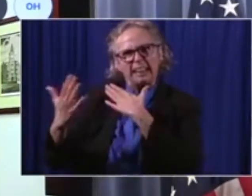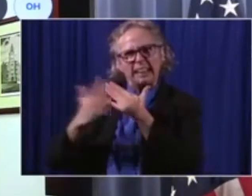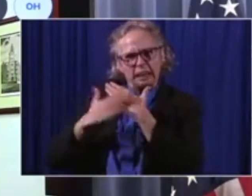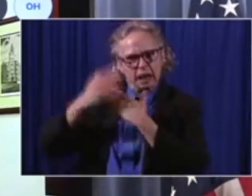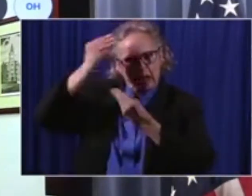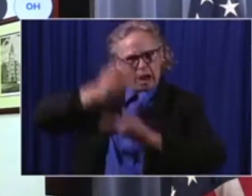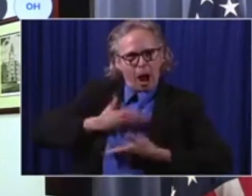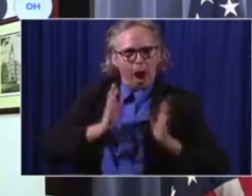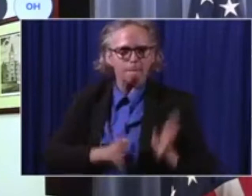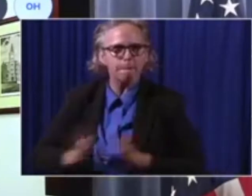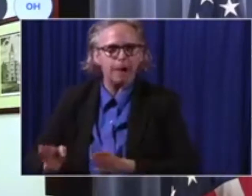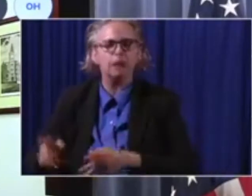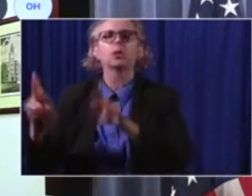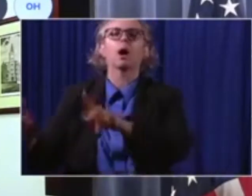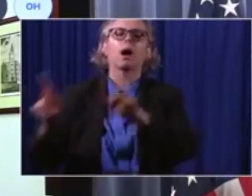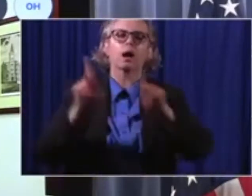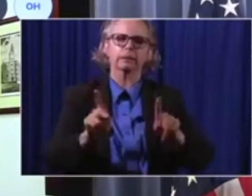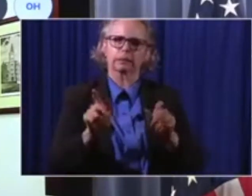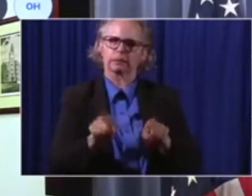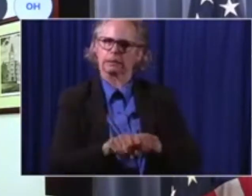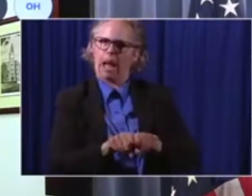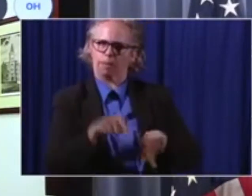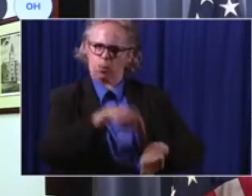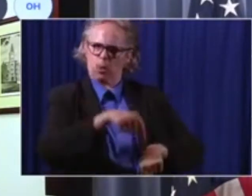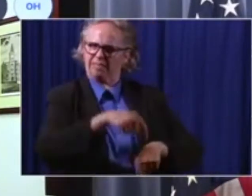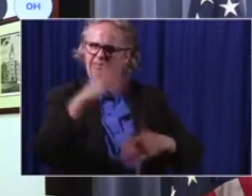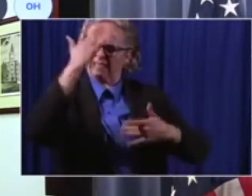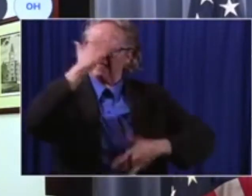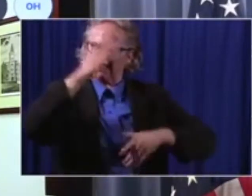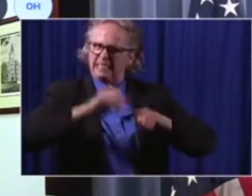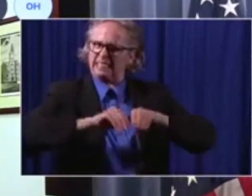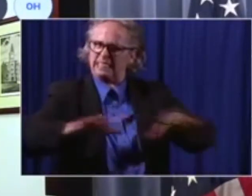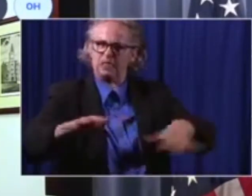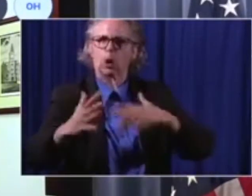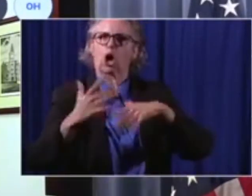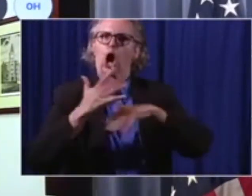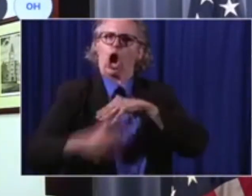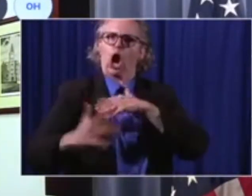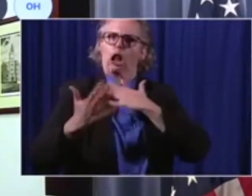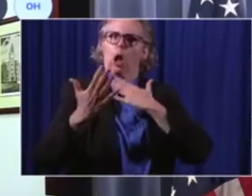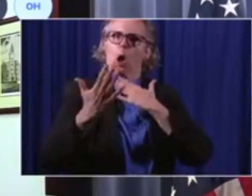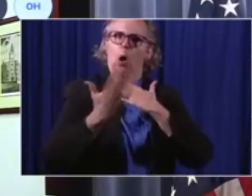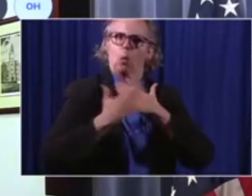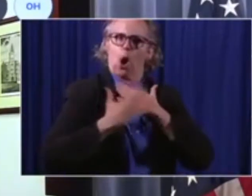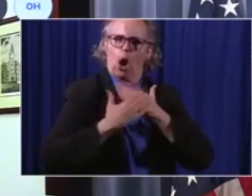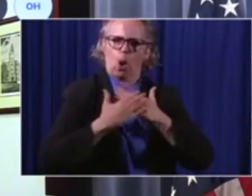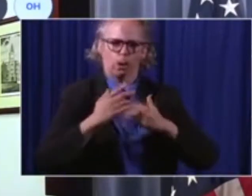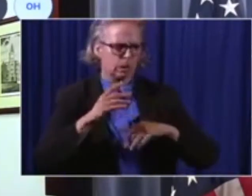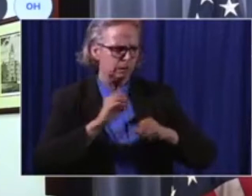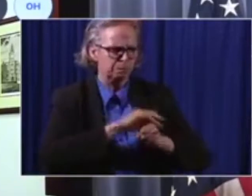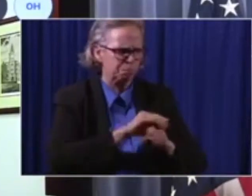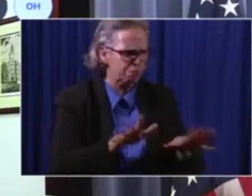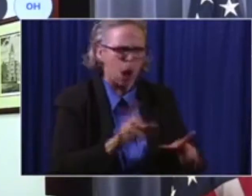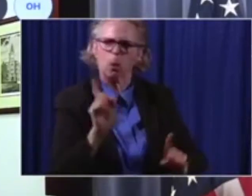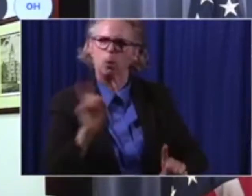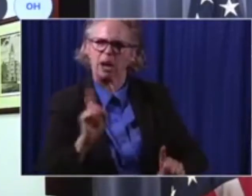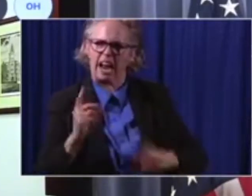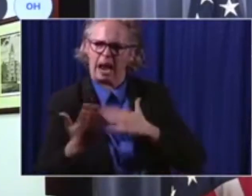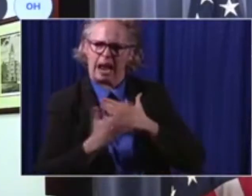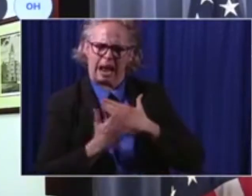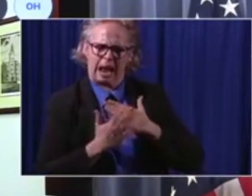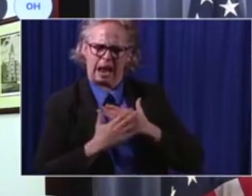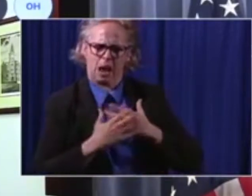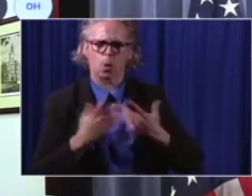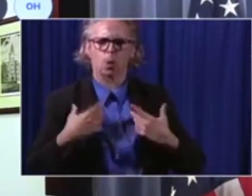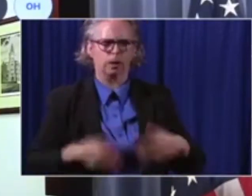going in our community, to make sure that the proper messaging, the proper steps are taken in that community to try and reverse any trends